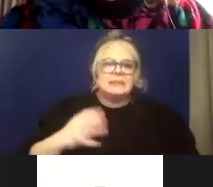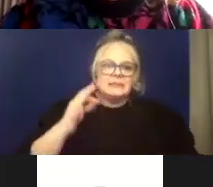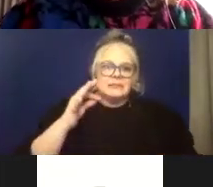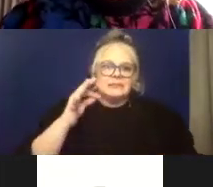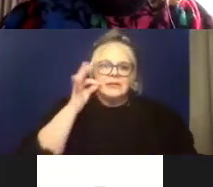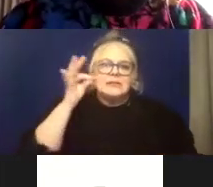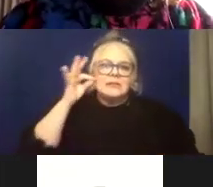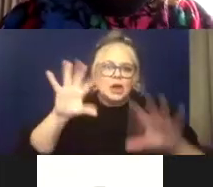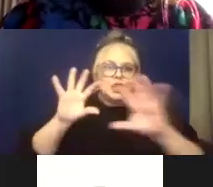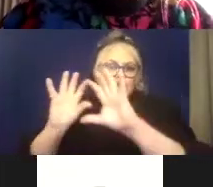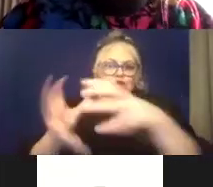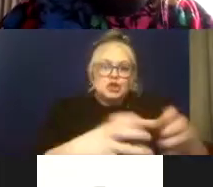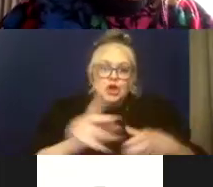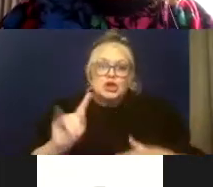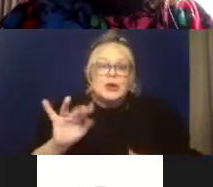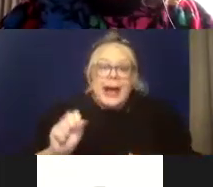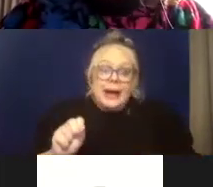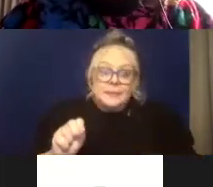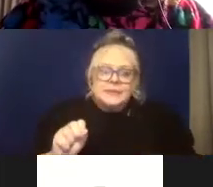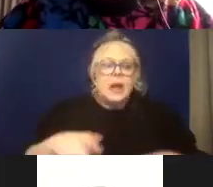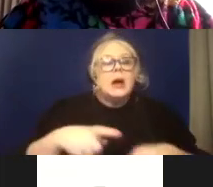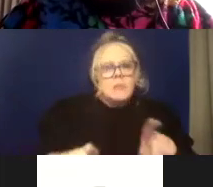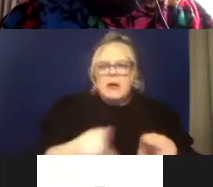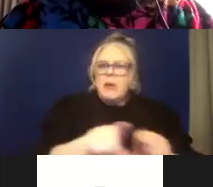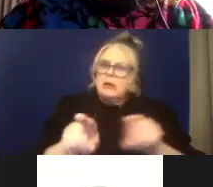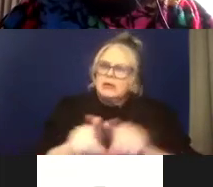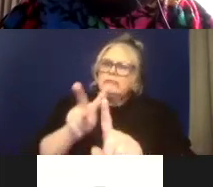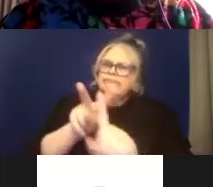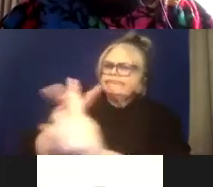well. So it's a really great tool.